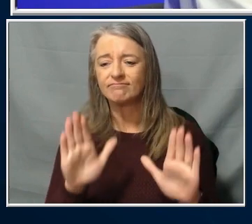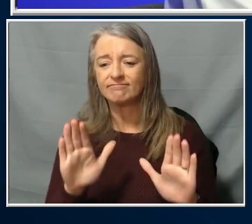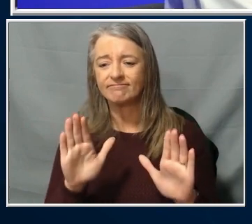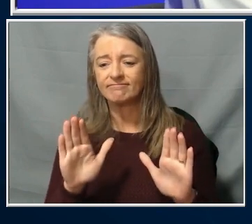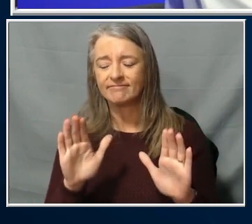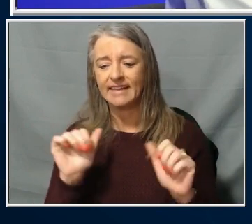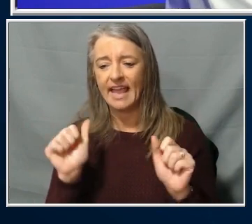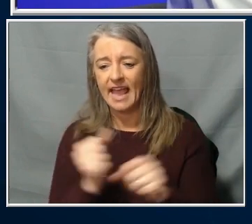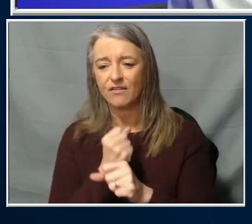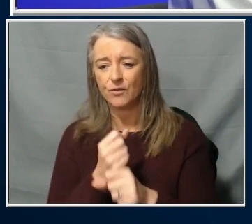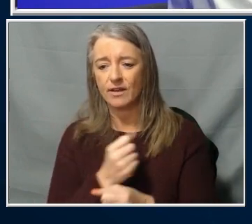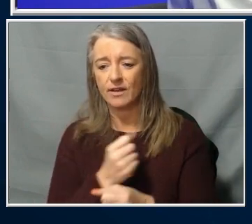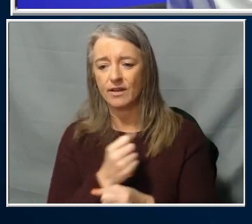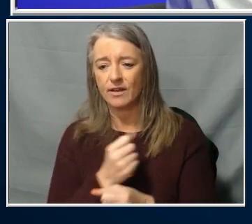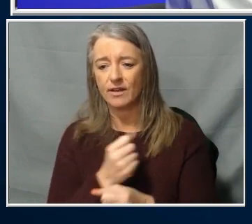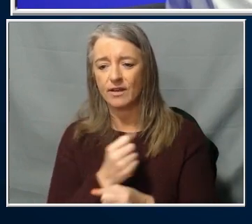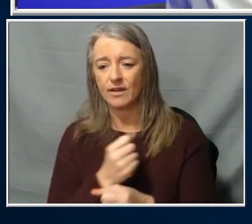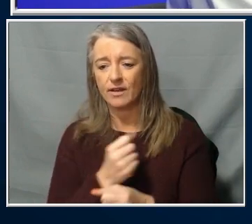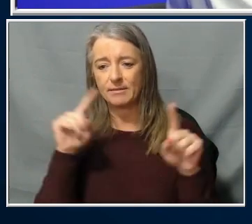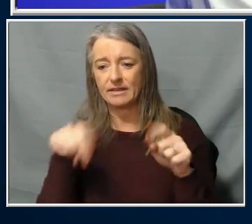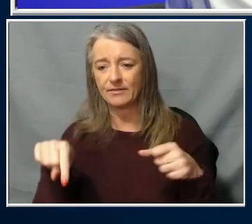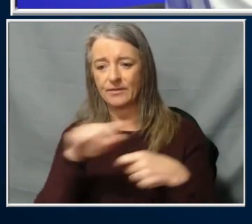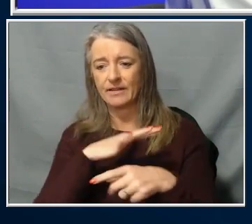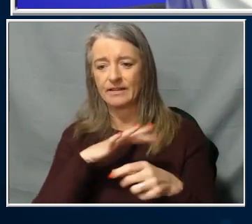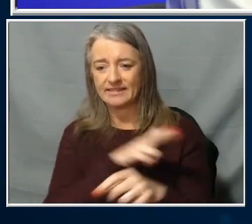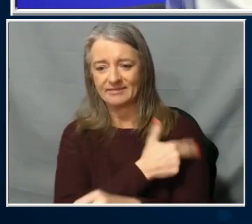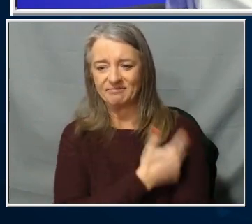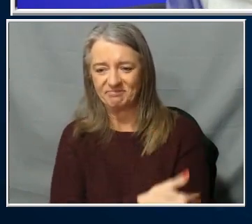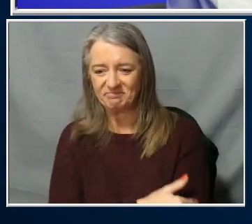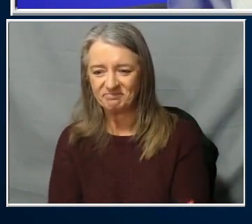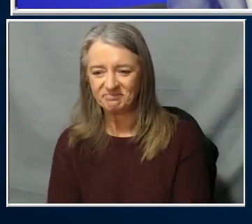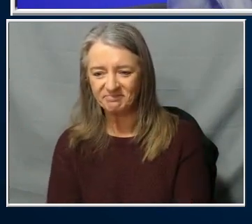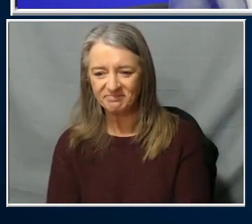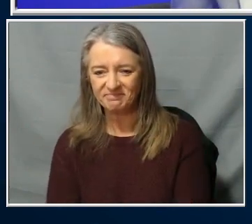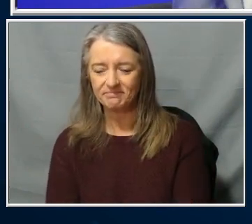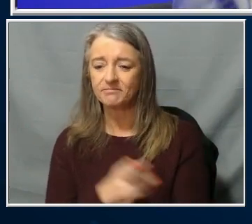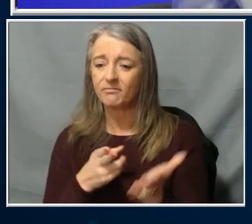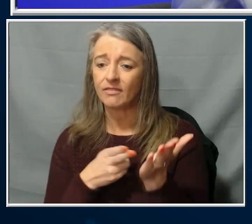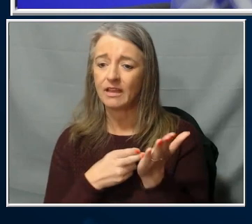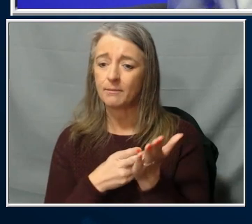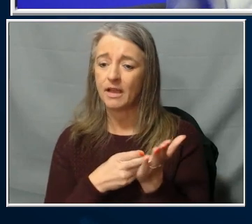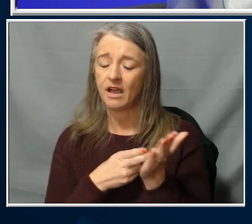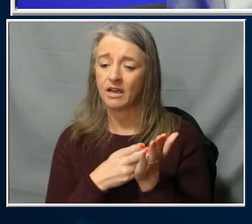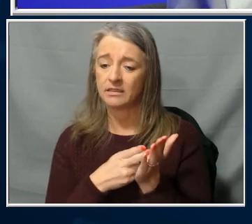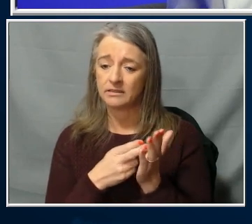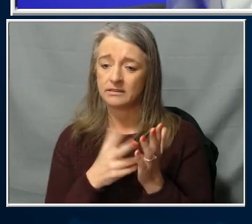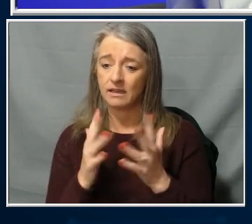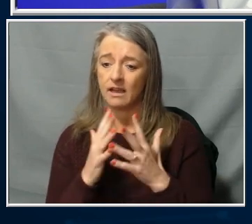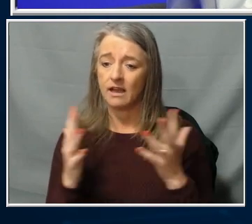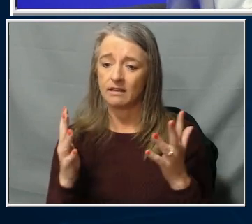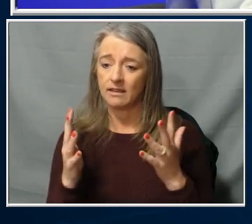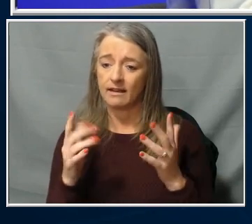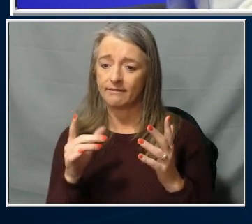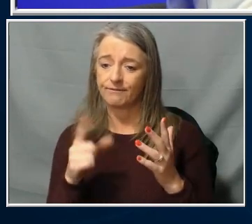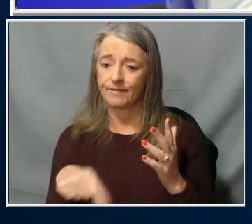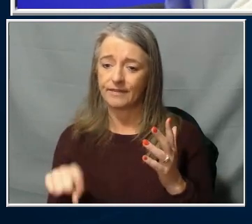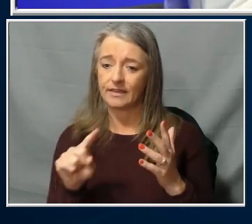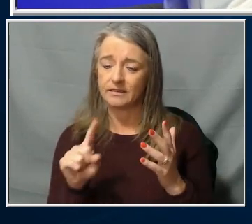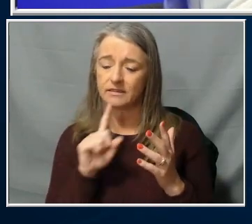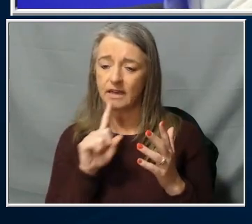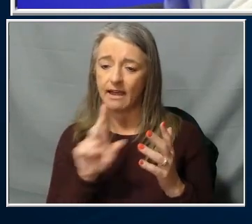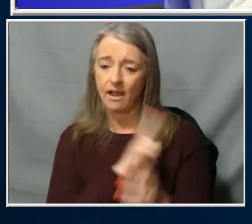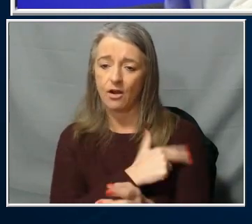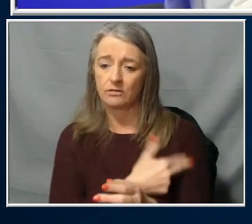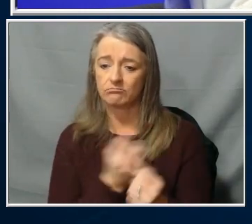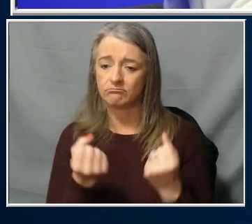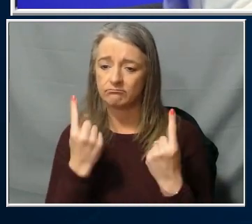story, Ashlyn. You're famous around this hospital. So, to be honest, I think there's a lot of this, our hospital understanding